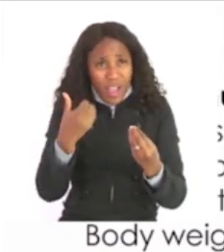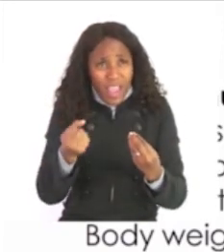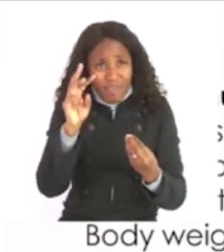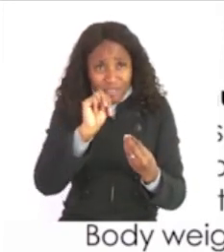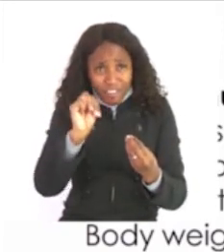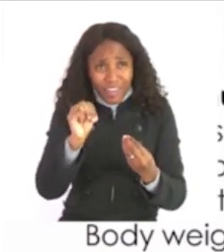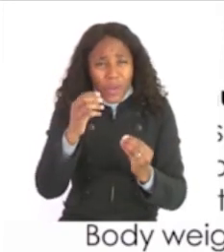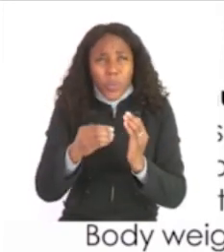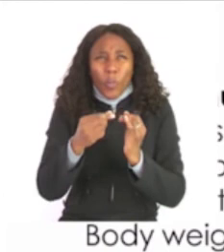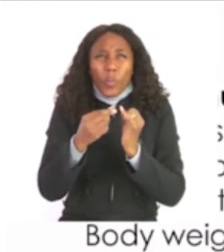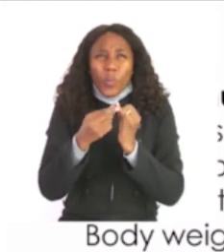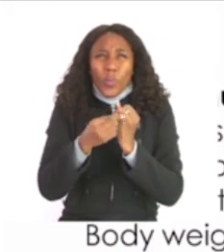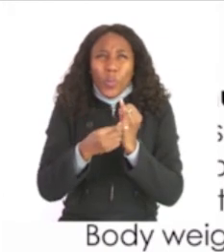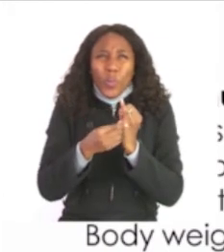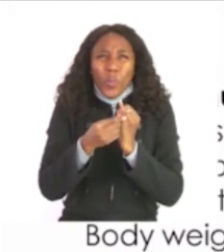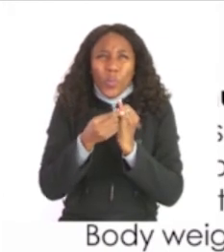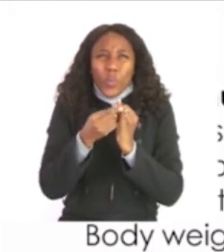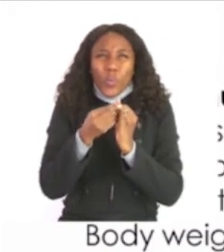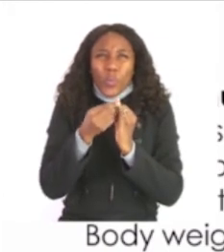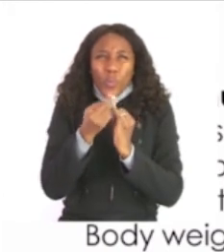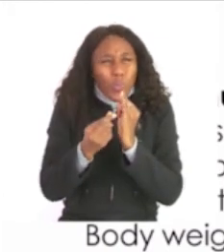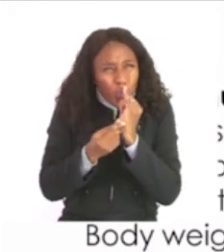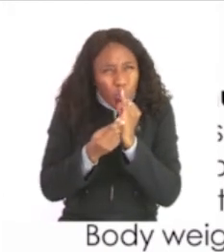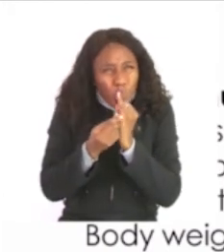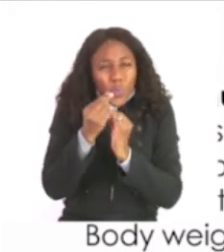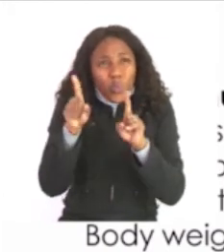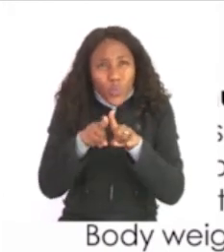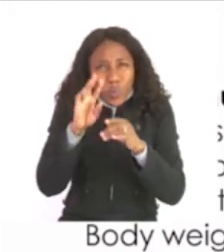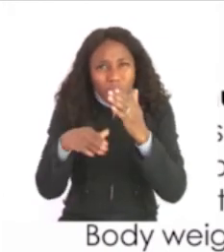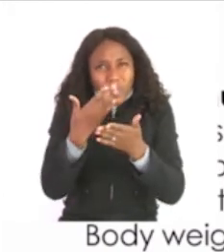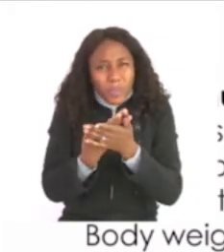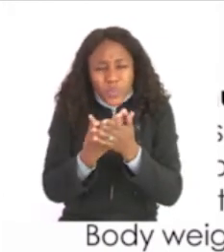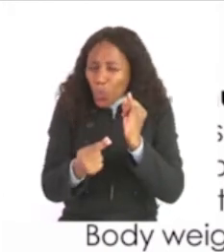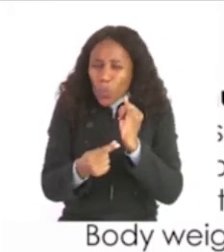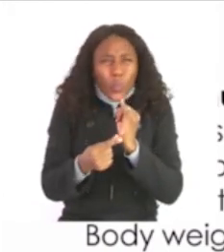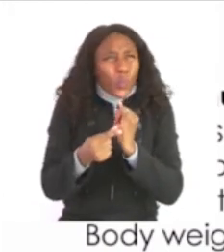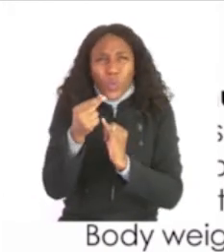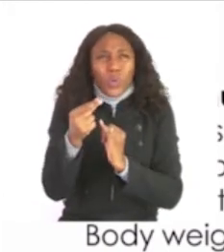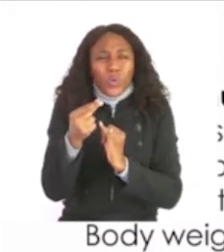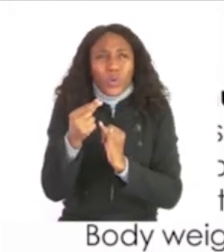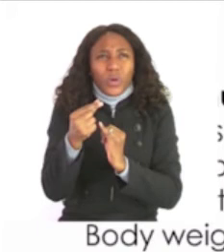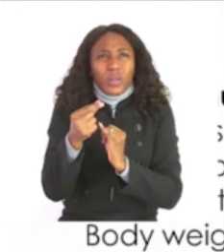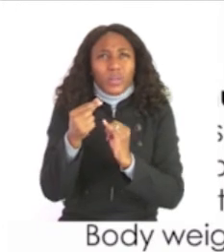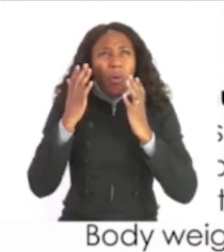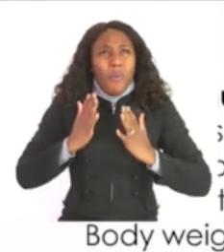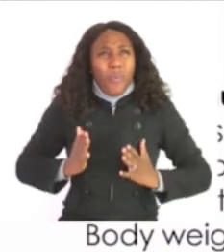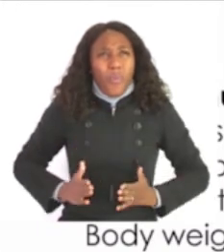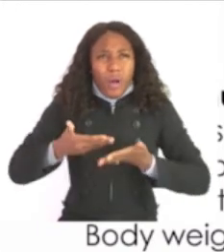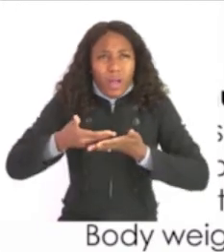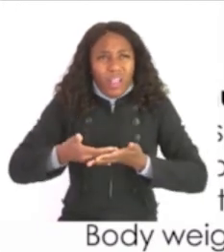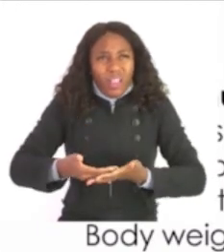looks very thin, just like what you see on the picture there. The child looks very thin. The body weight may